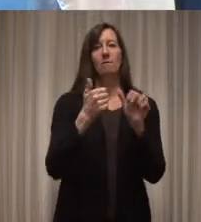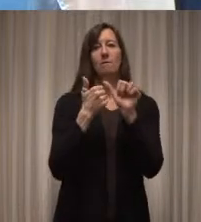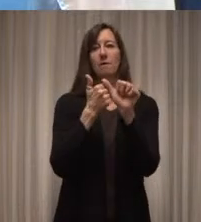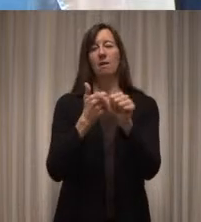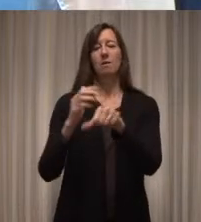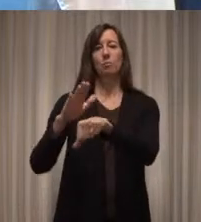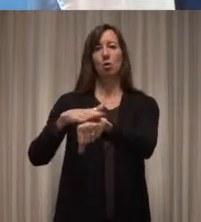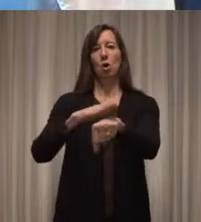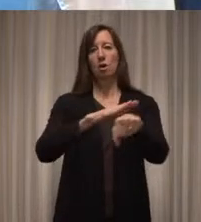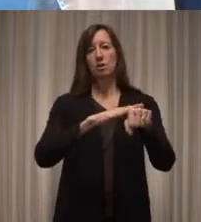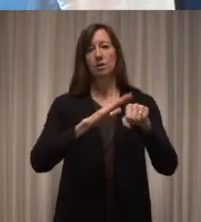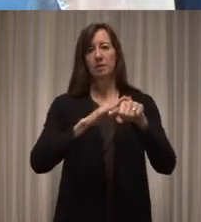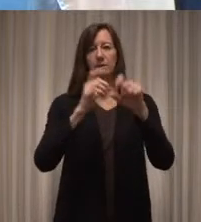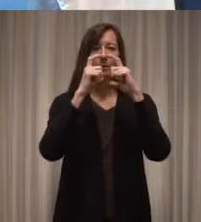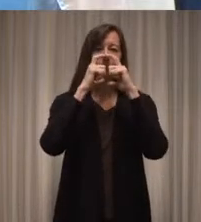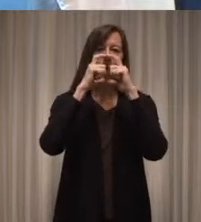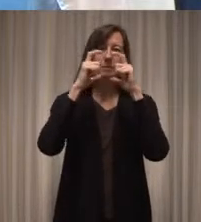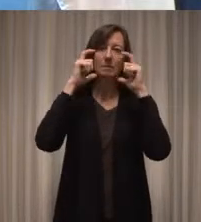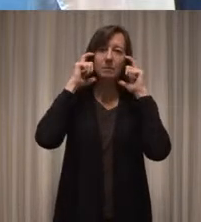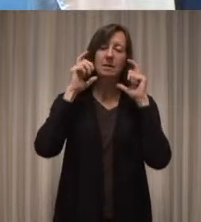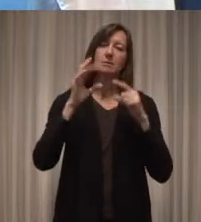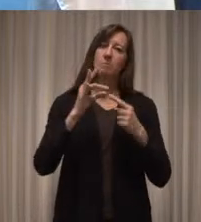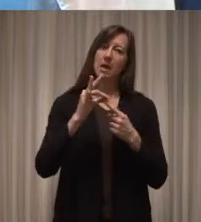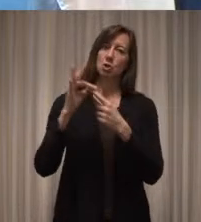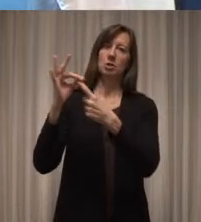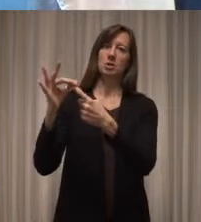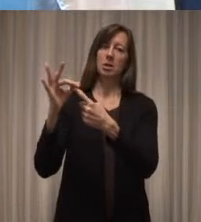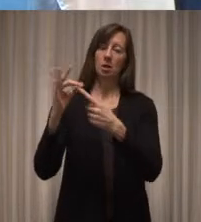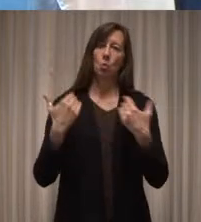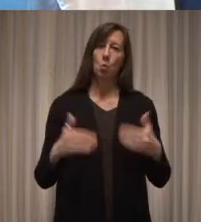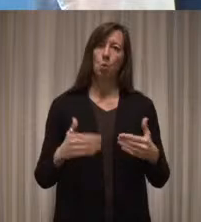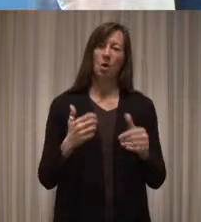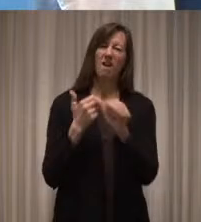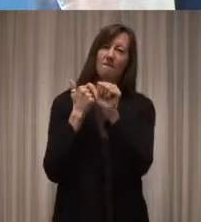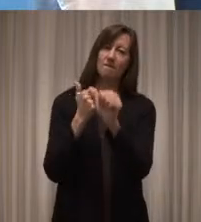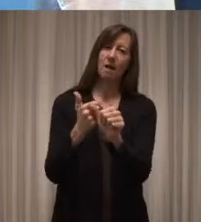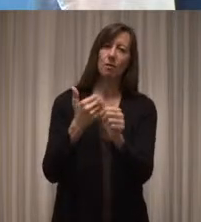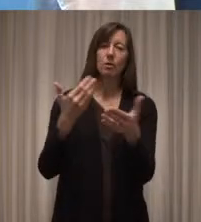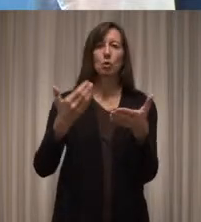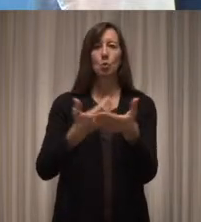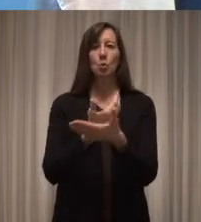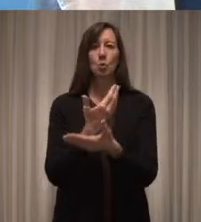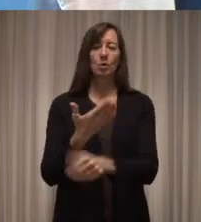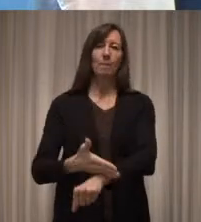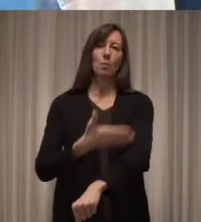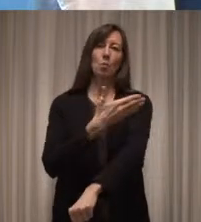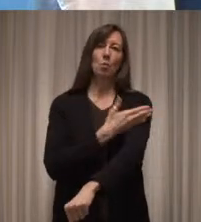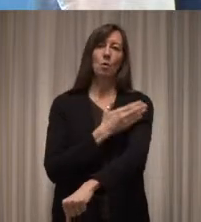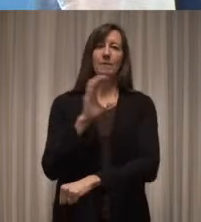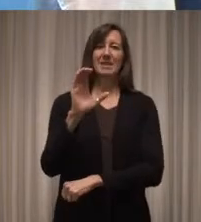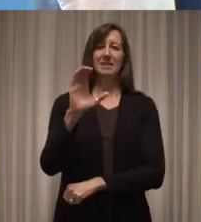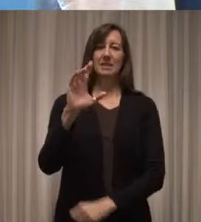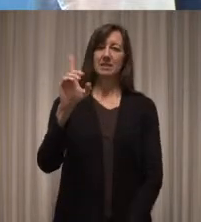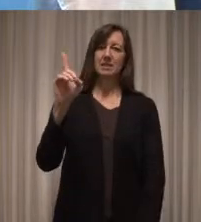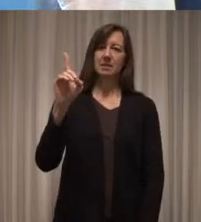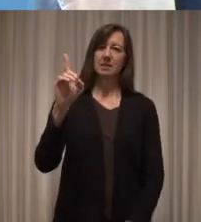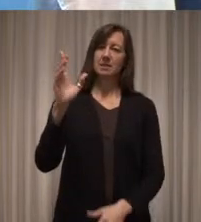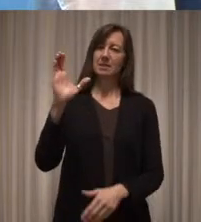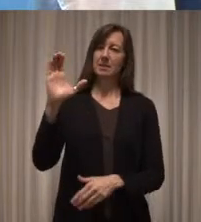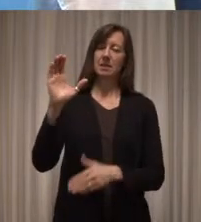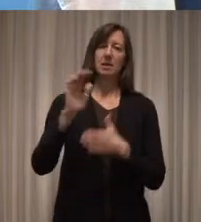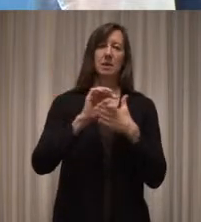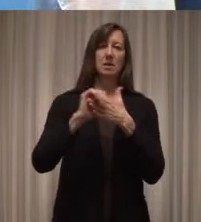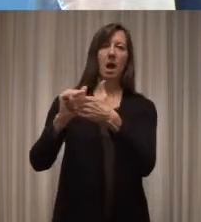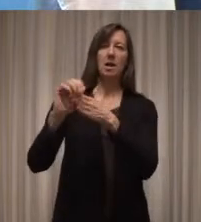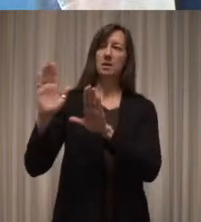wearing masks and following the new and improved CDC guidance in terms of ensuring a proper fit of